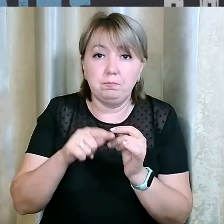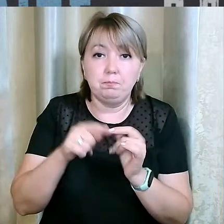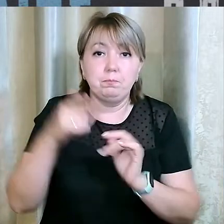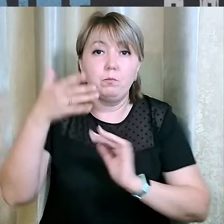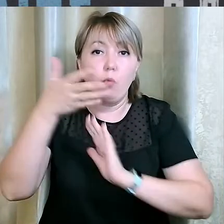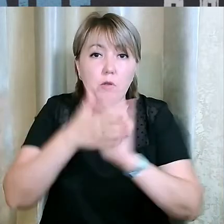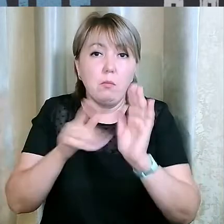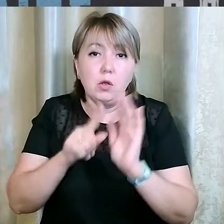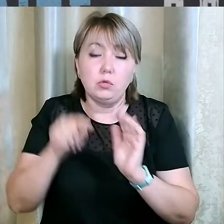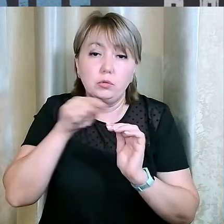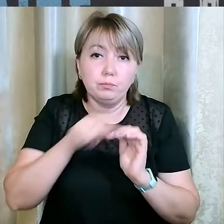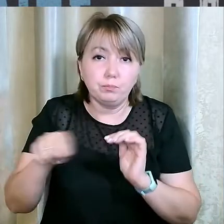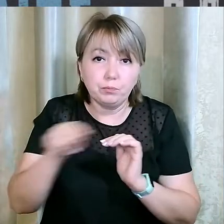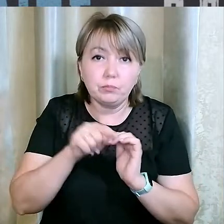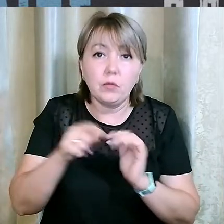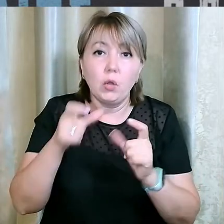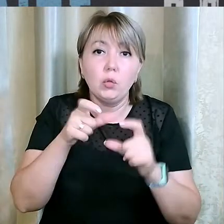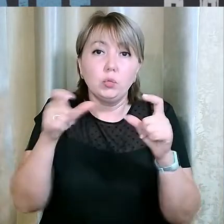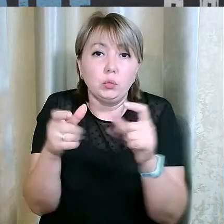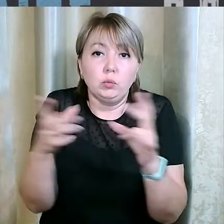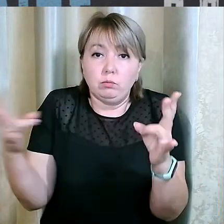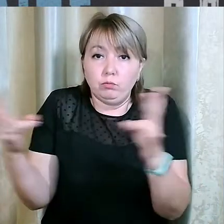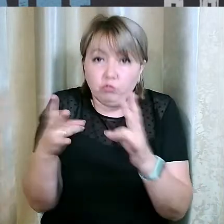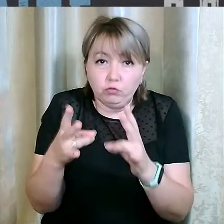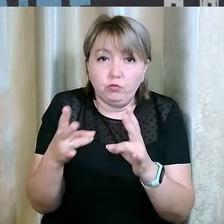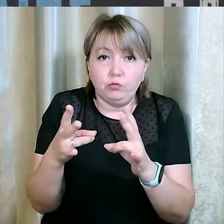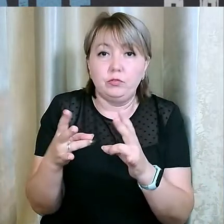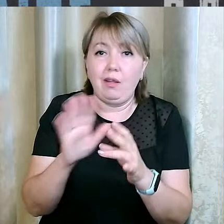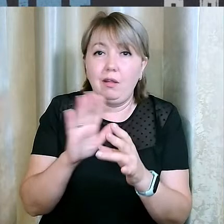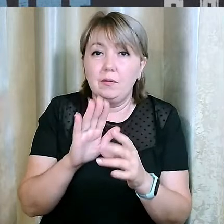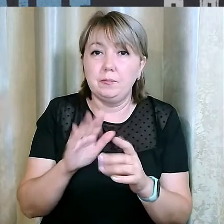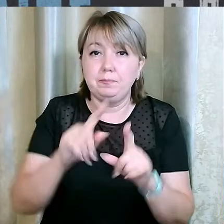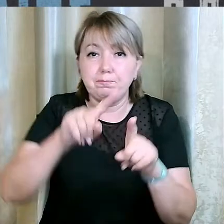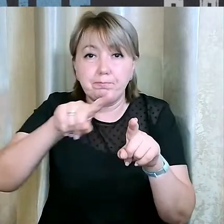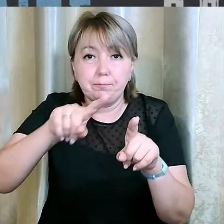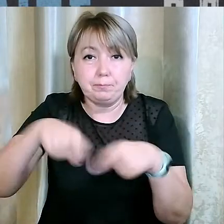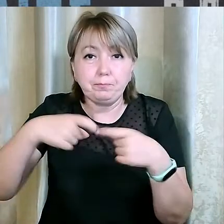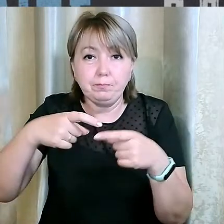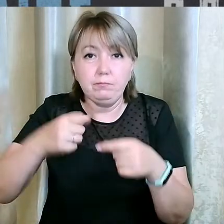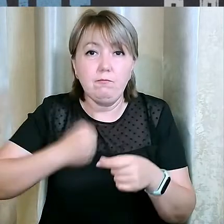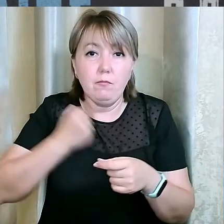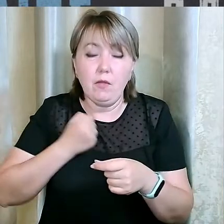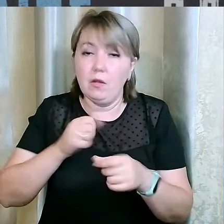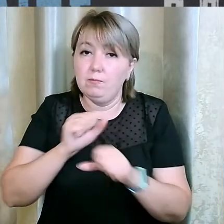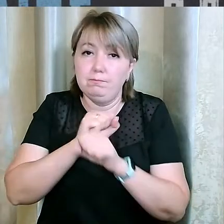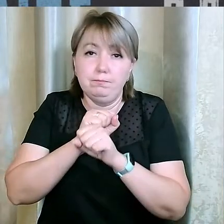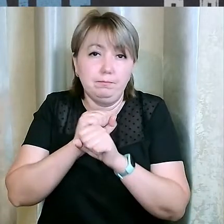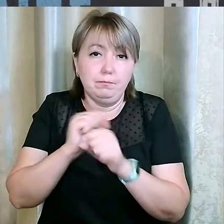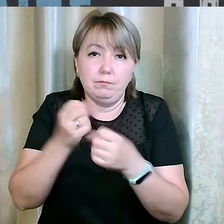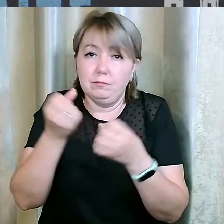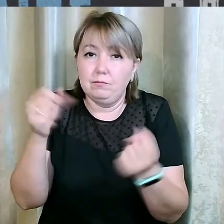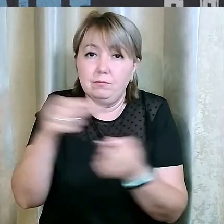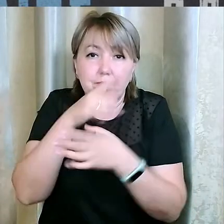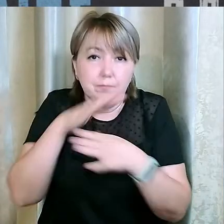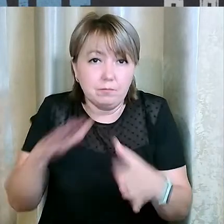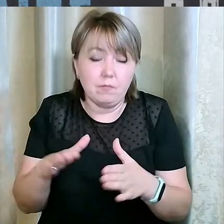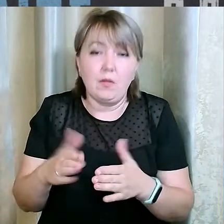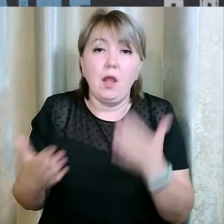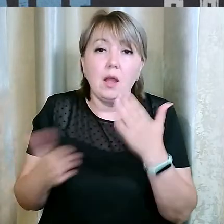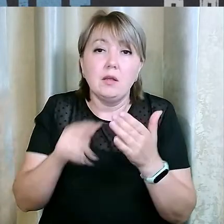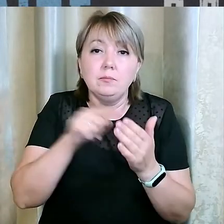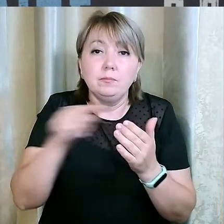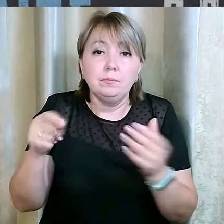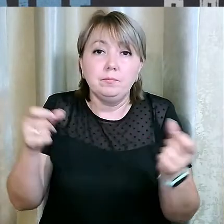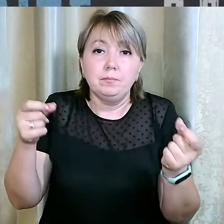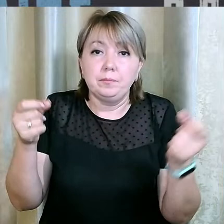for us to take care about human resources for the next sowing campaign. The criteria: absence